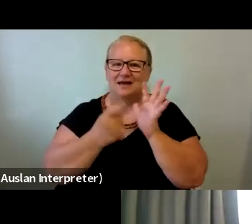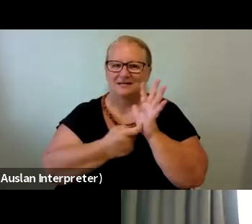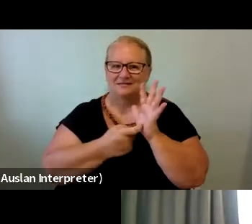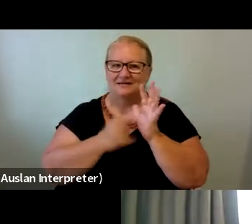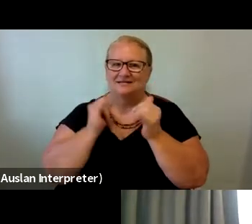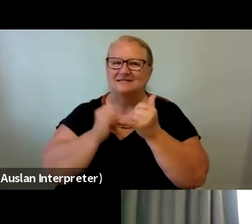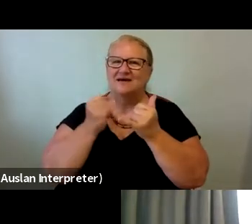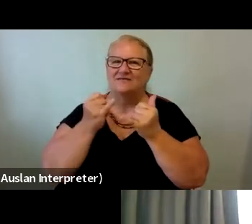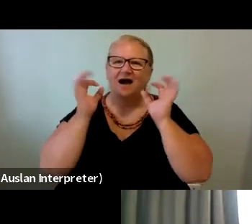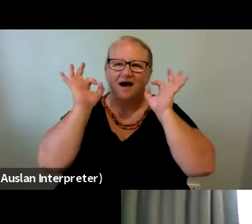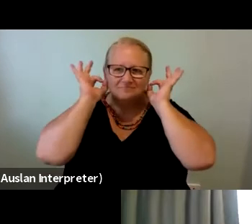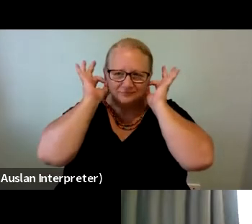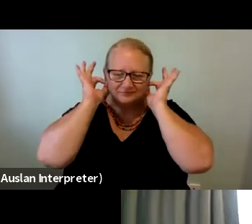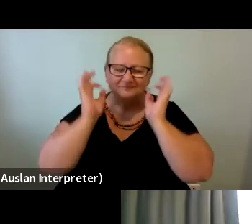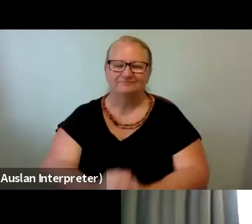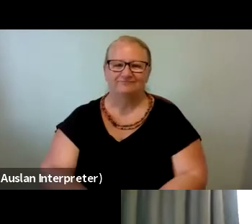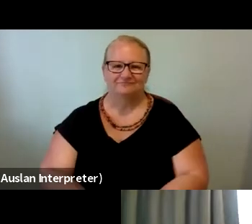tunnels in them.